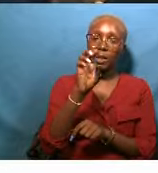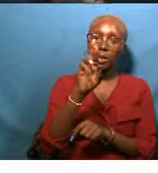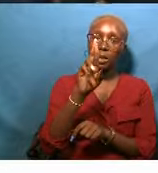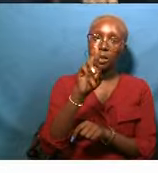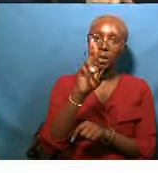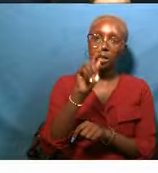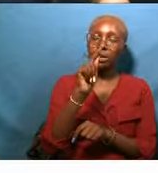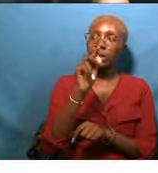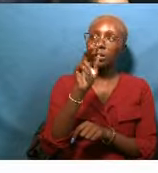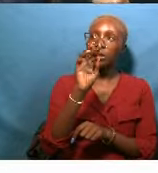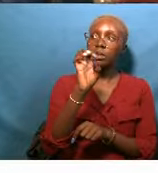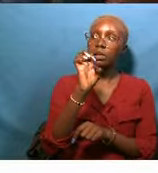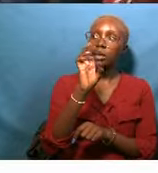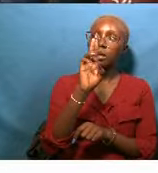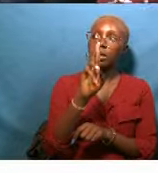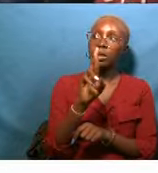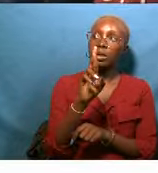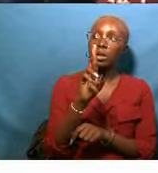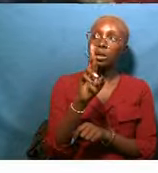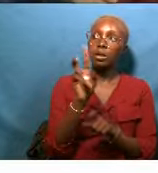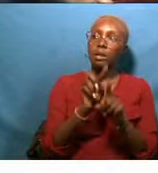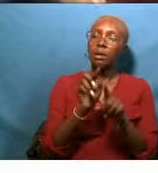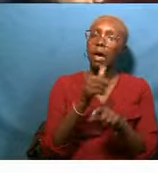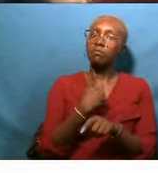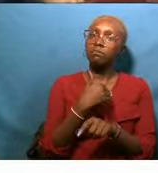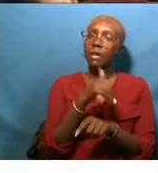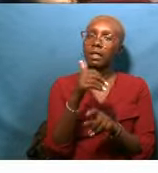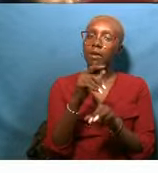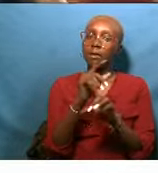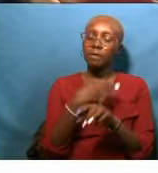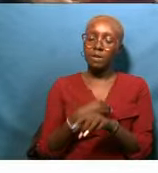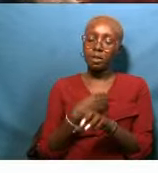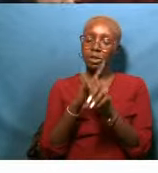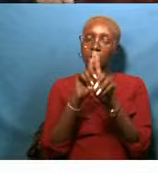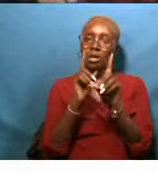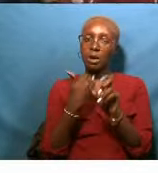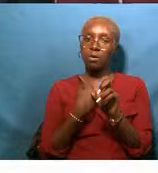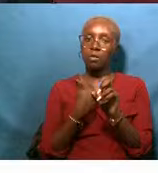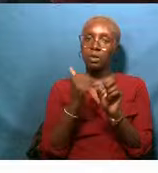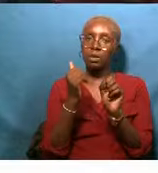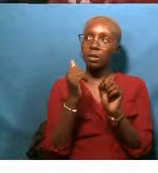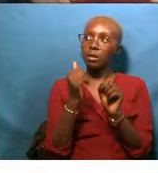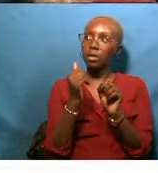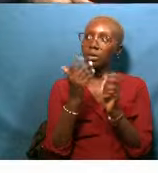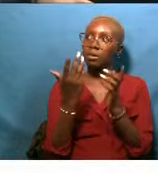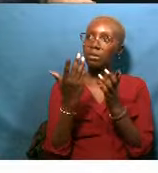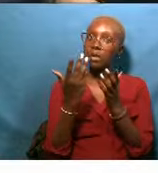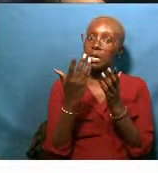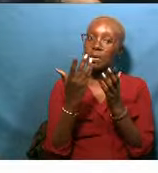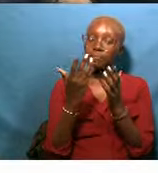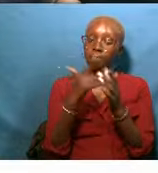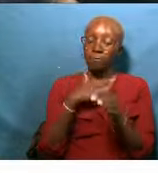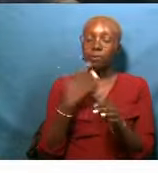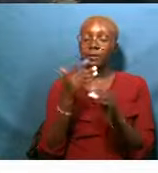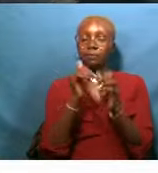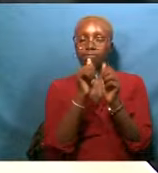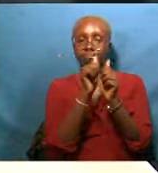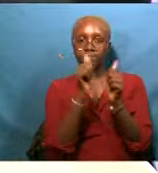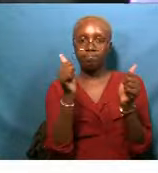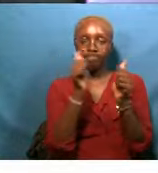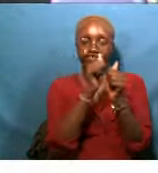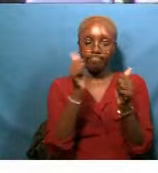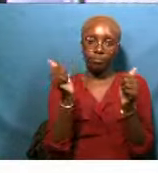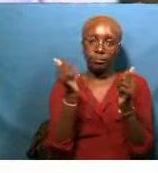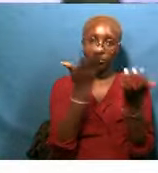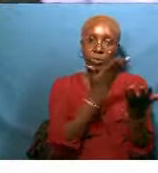God bless you, and any other visitor who may have come to worship with us this day, feel most welcome. God bless you.